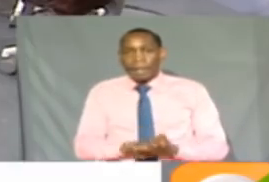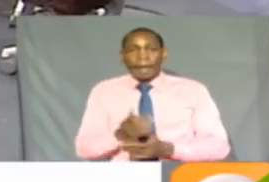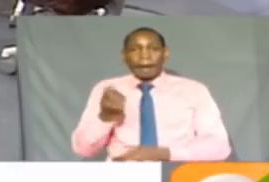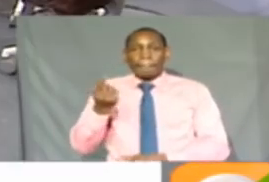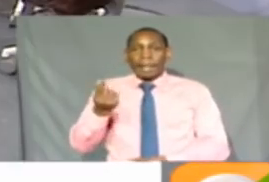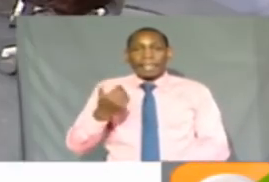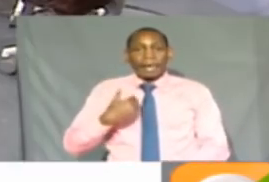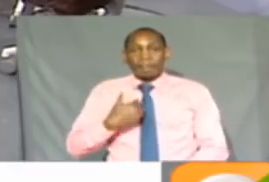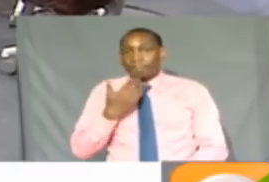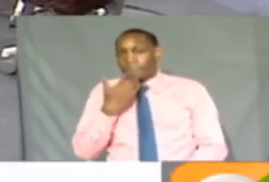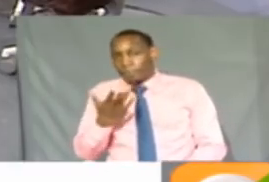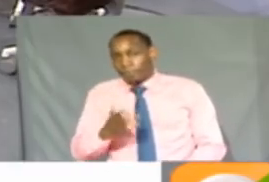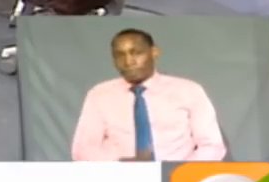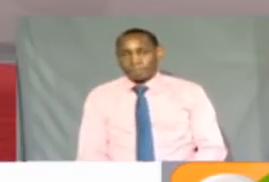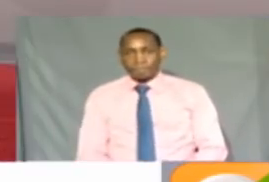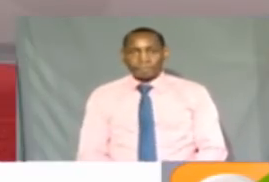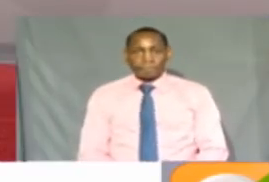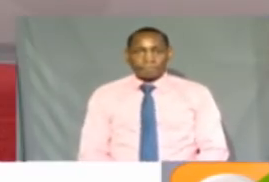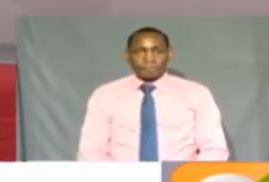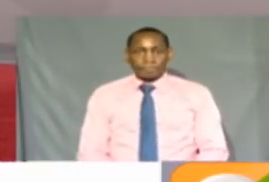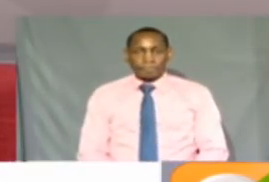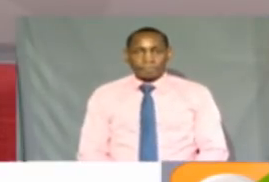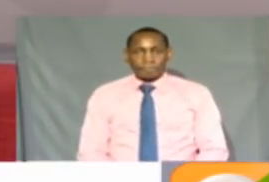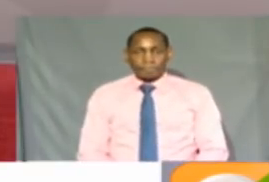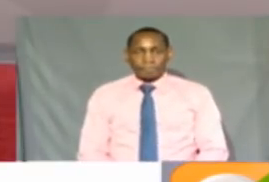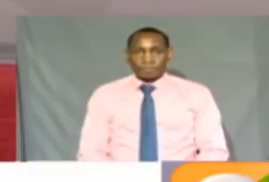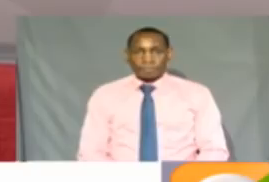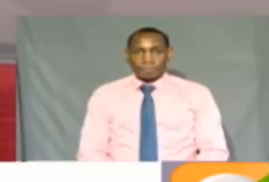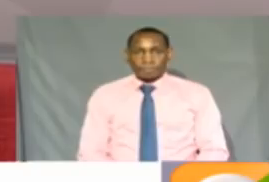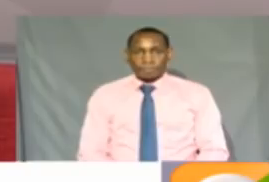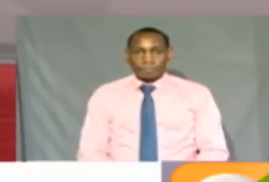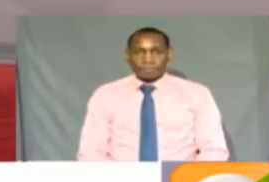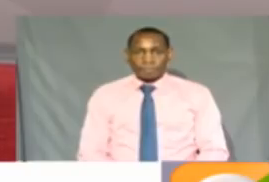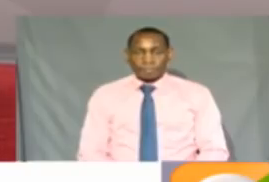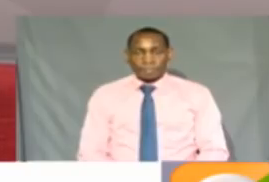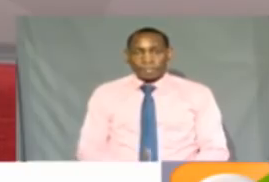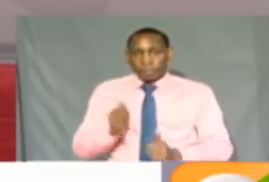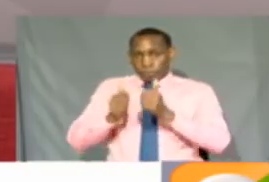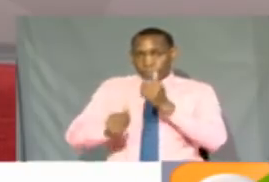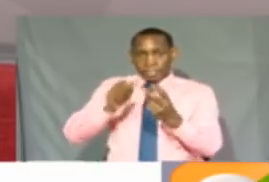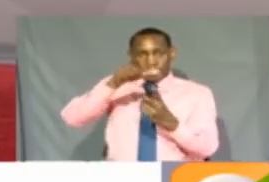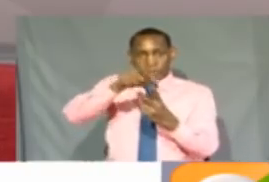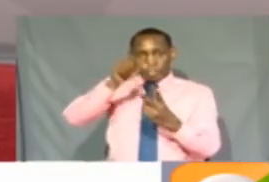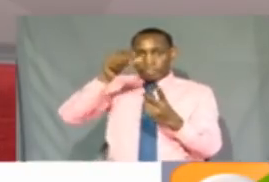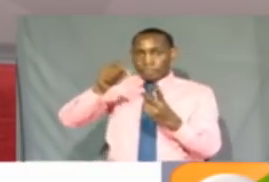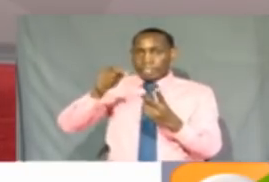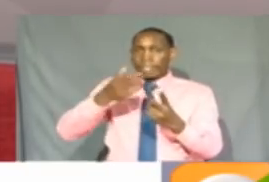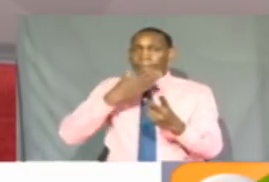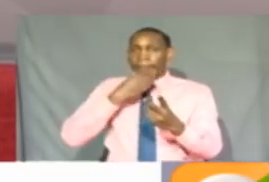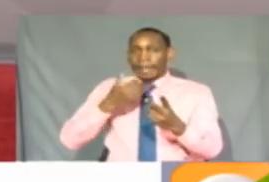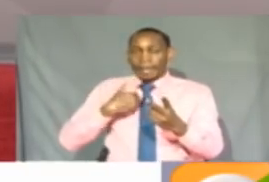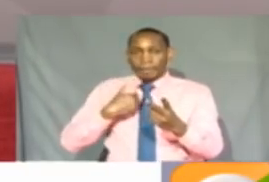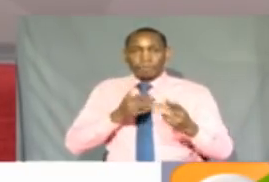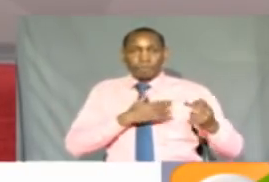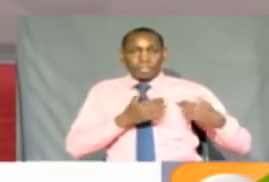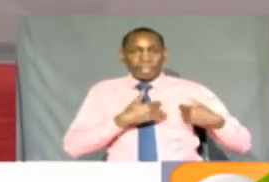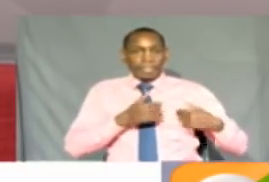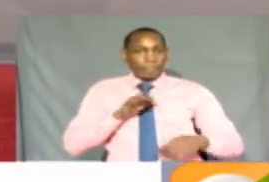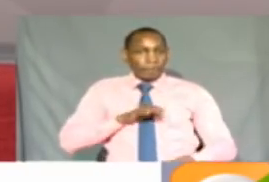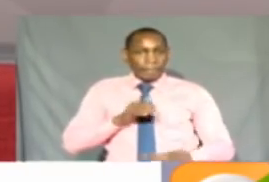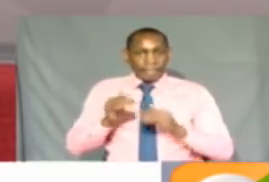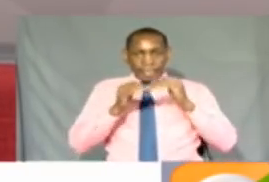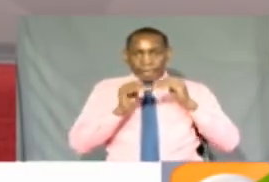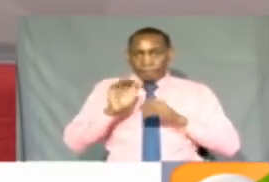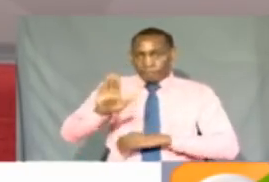budget, what is there out for you? What kind of choices do you have in terms of women right now at your